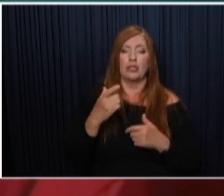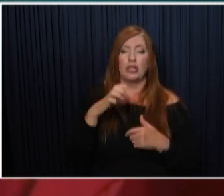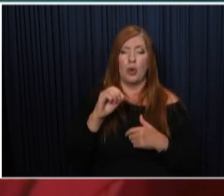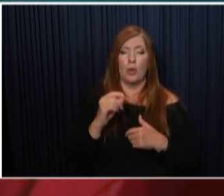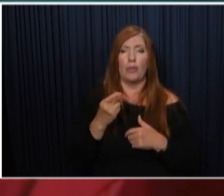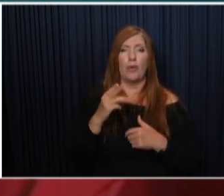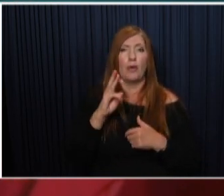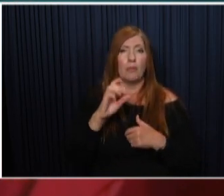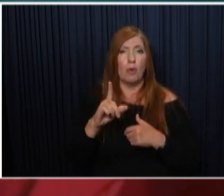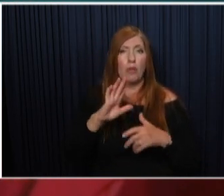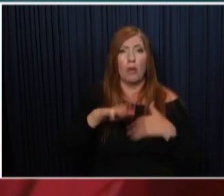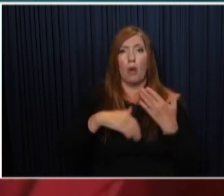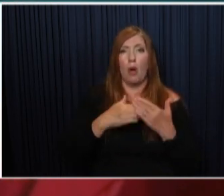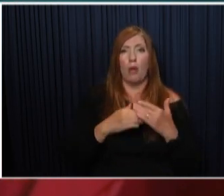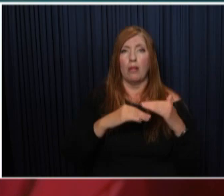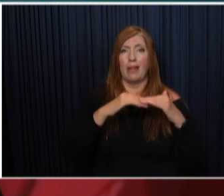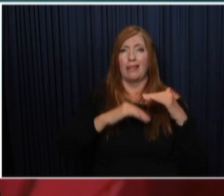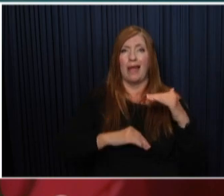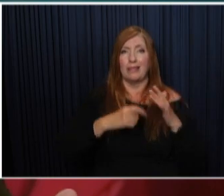than gas and oil.